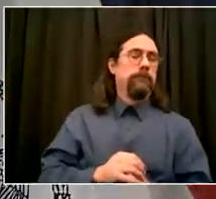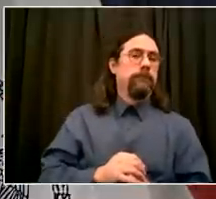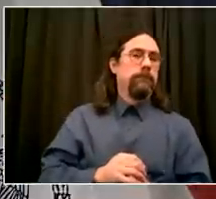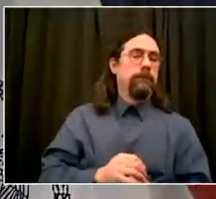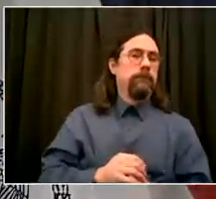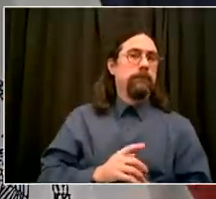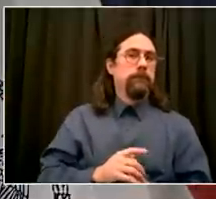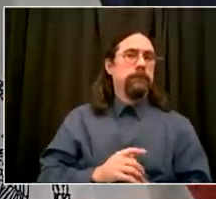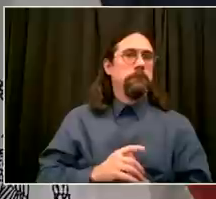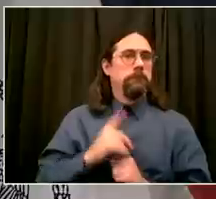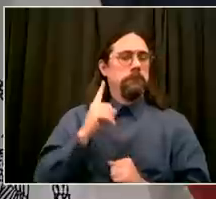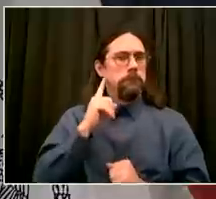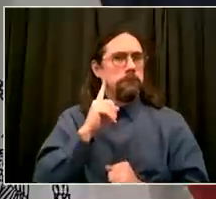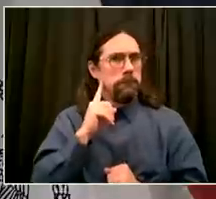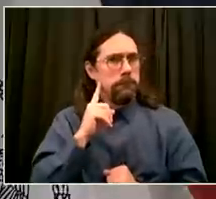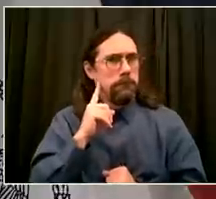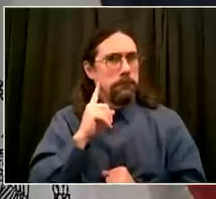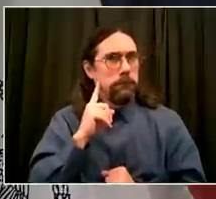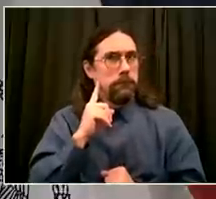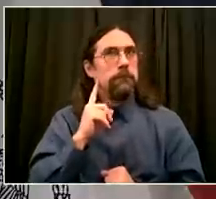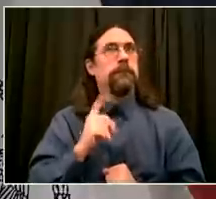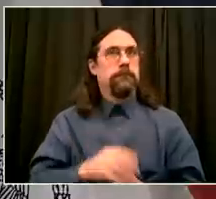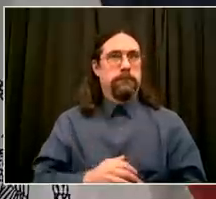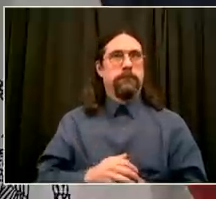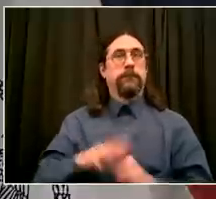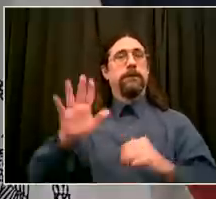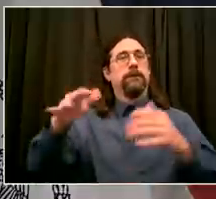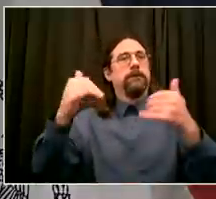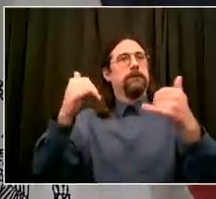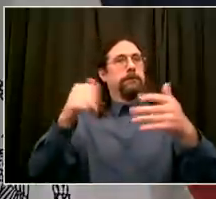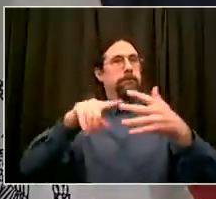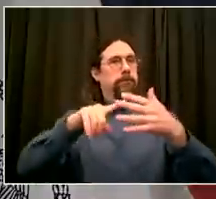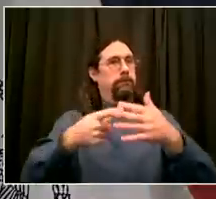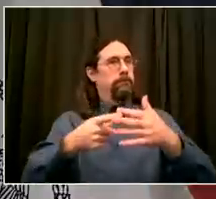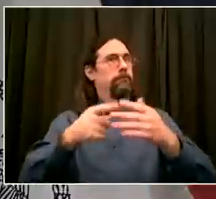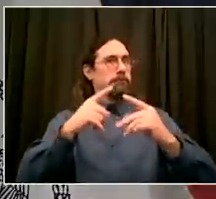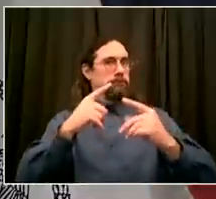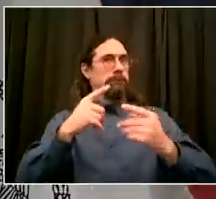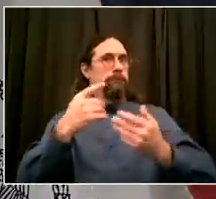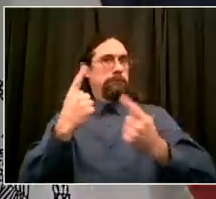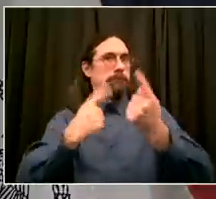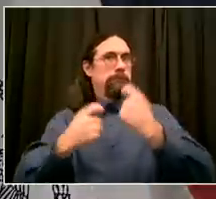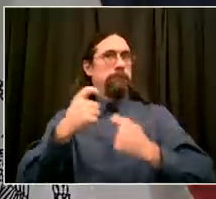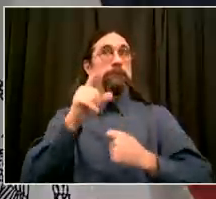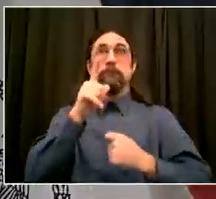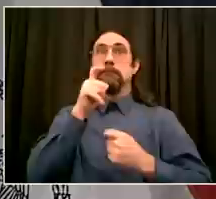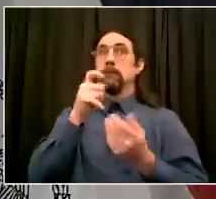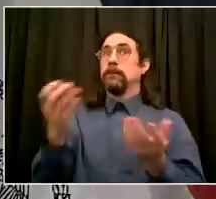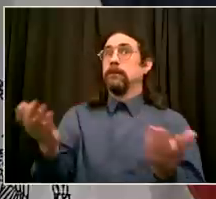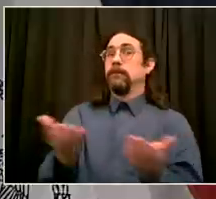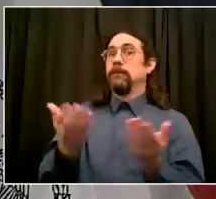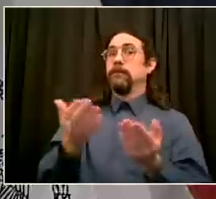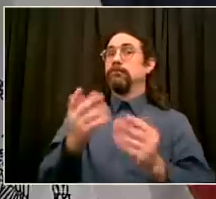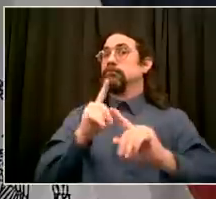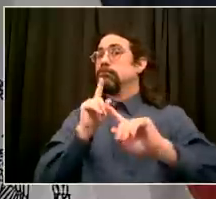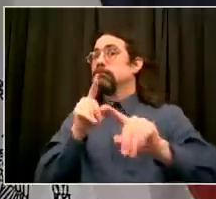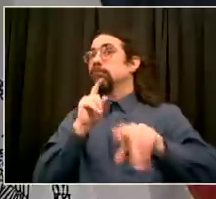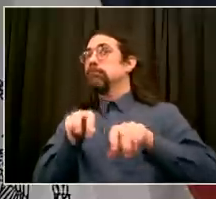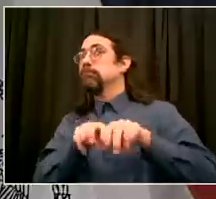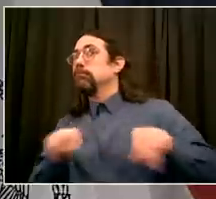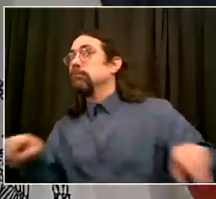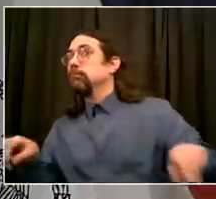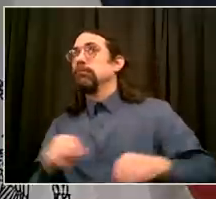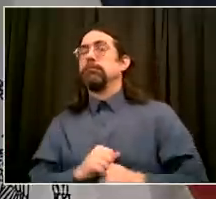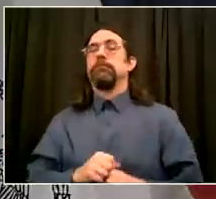We'll now begin our Q&A. We have with us today Dr. Jay Varma, Dr. Ted Long, and Lorraine